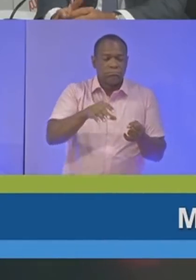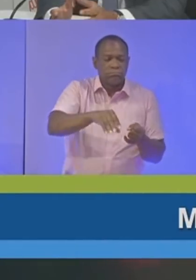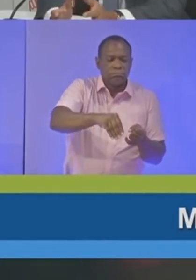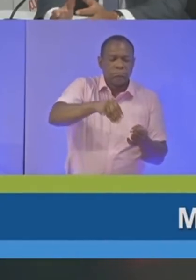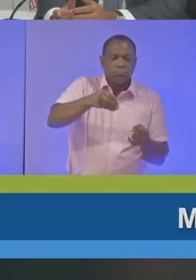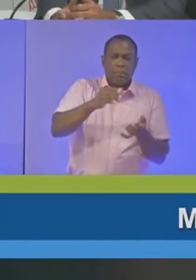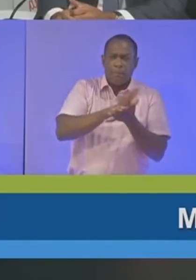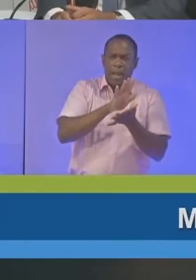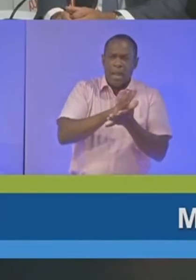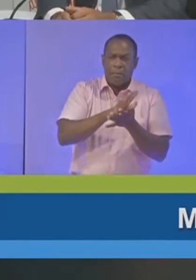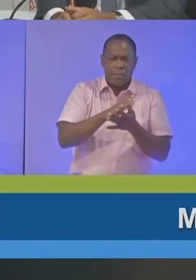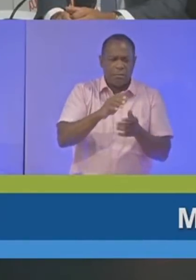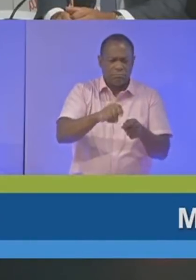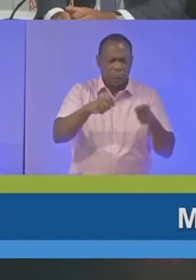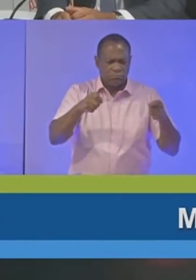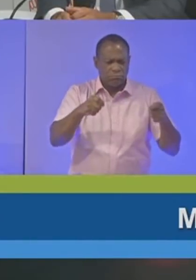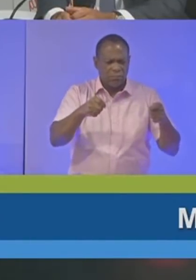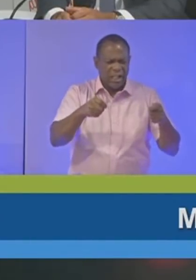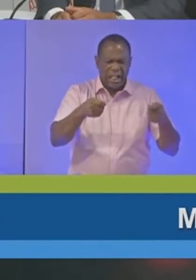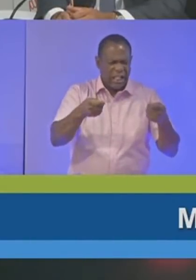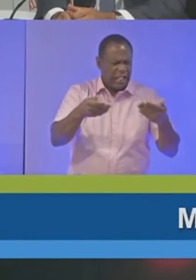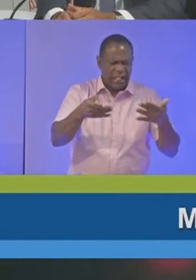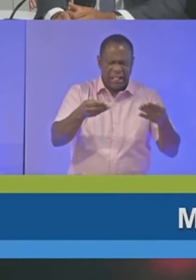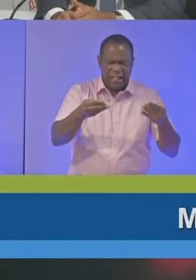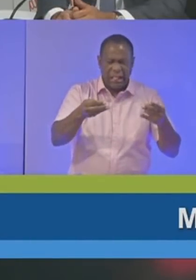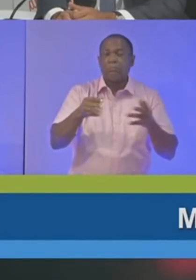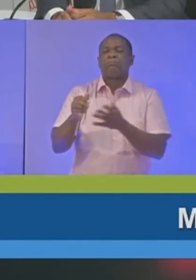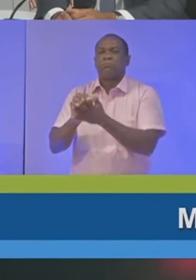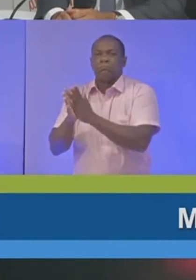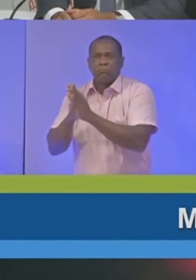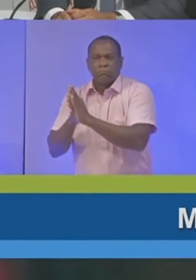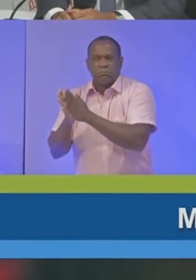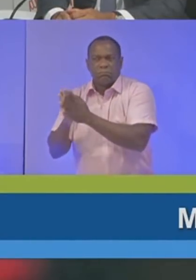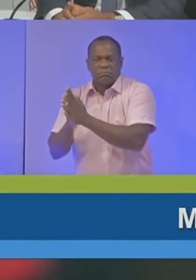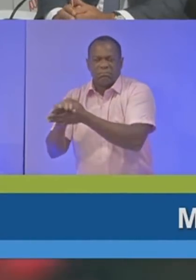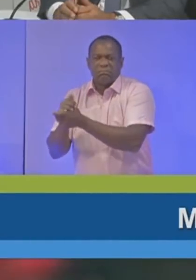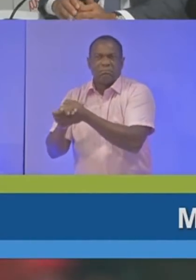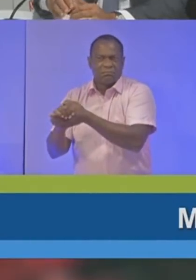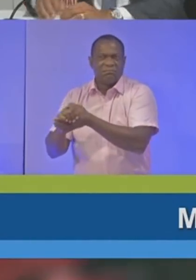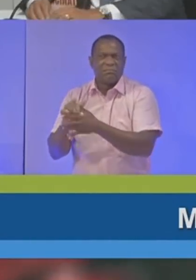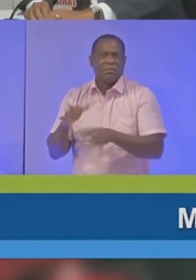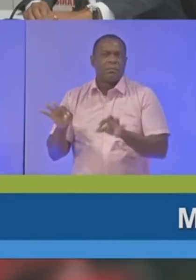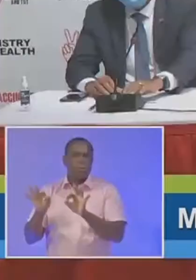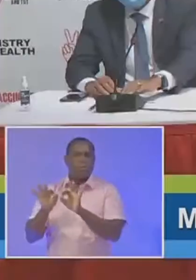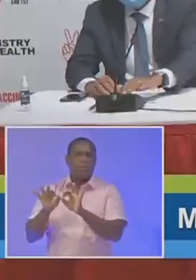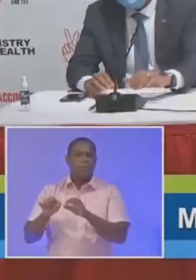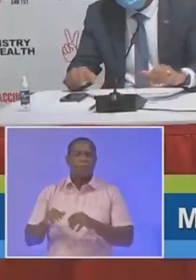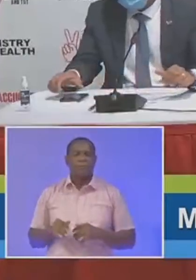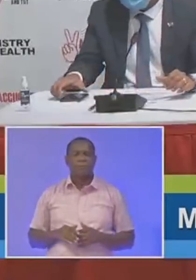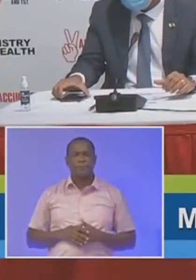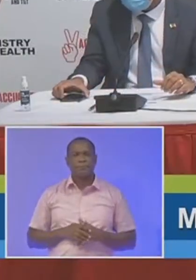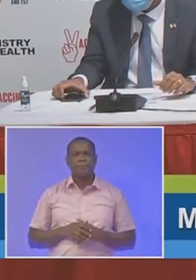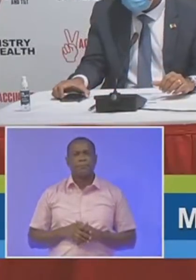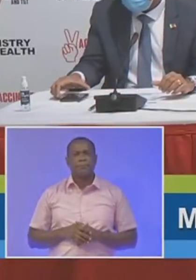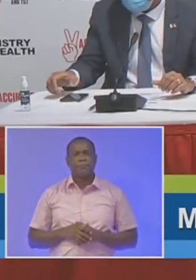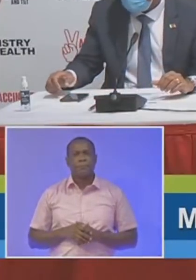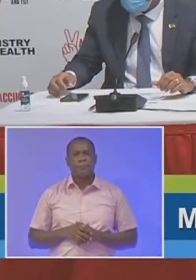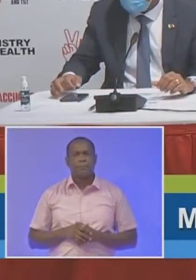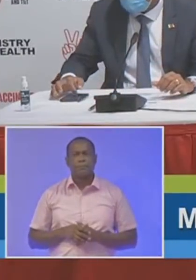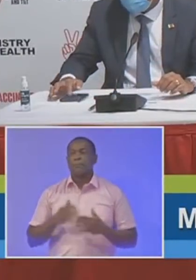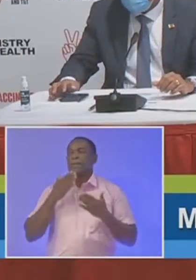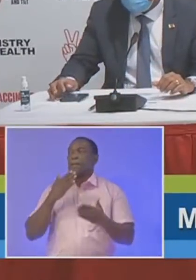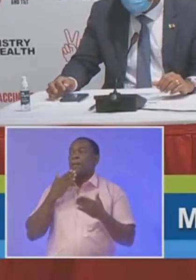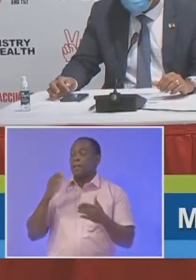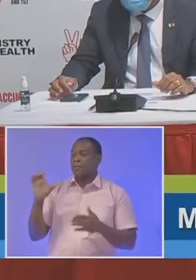fomites, for example, doorknobs, etc. So thank you, Ms. Alcantara. That's the update for this morning. Thank you very much, CMO,